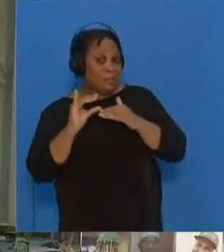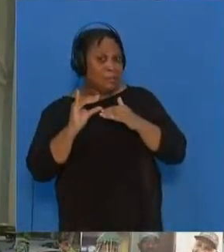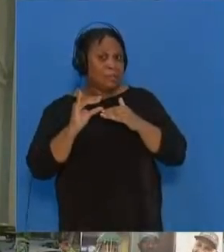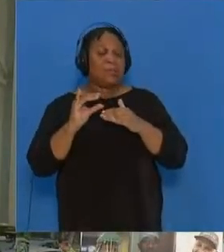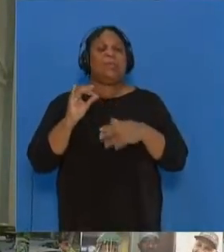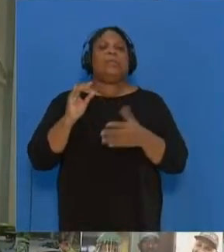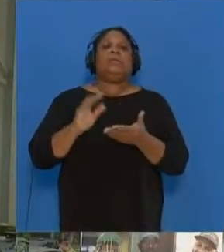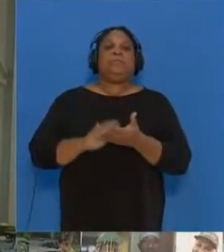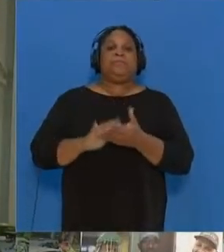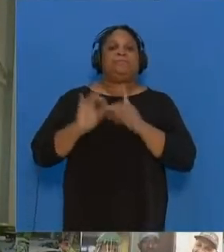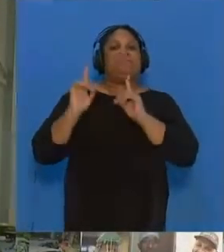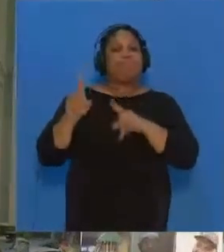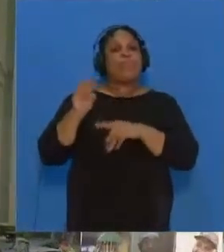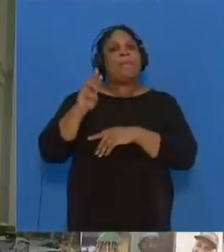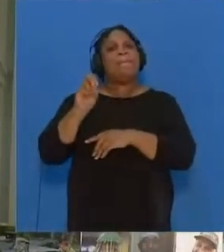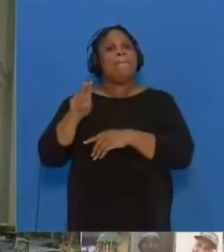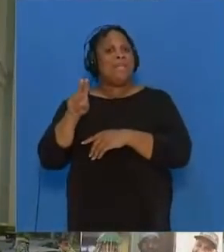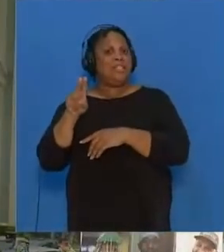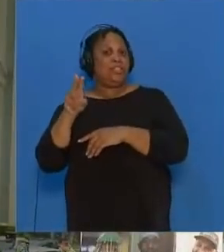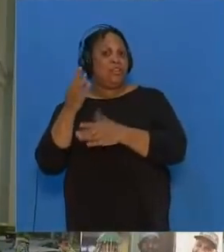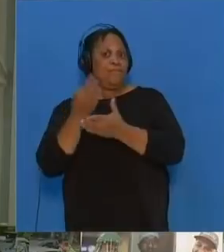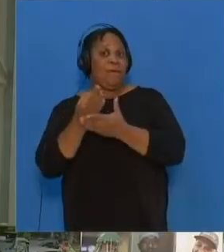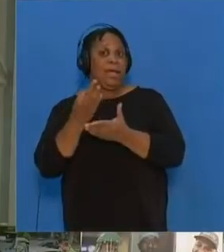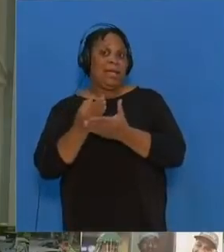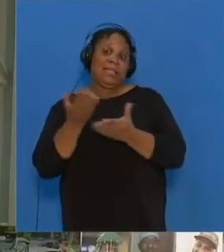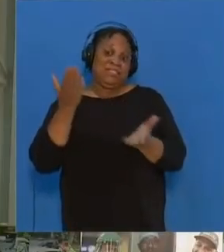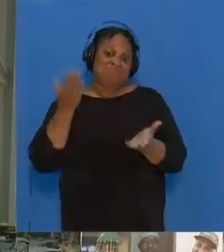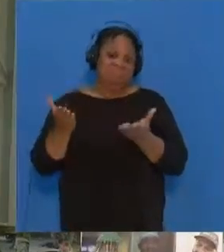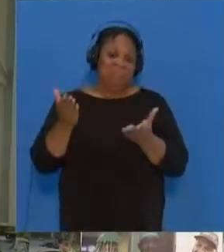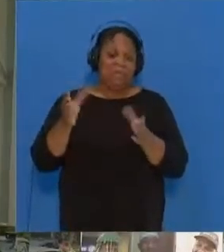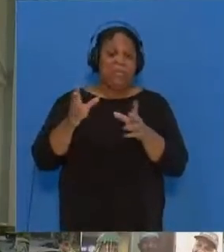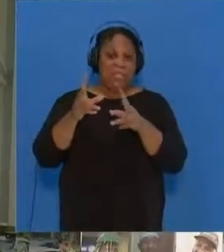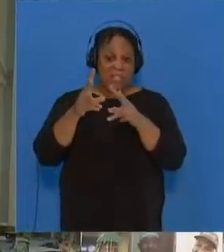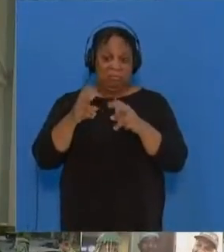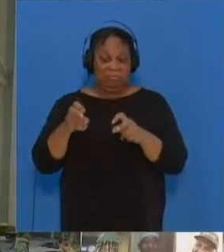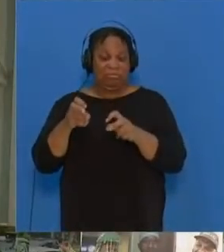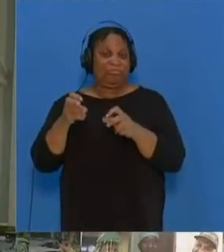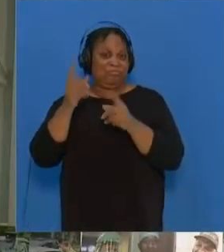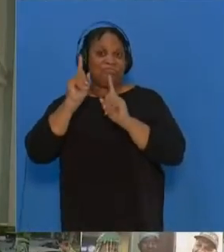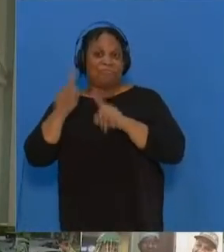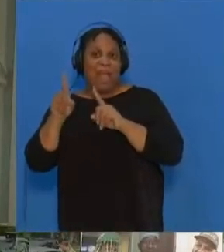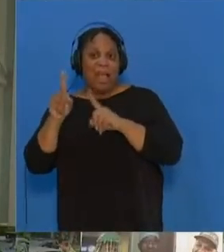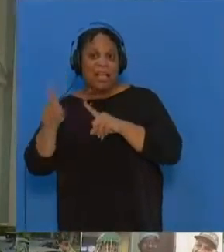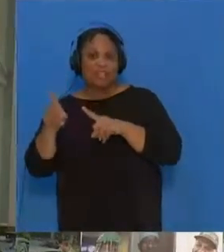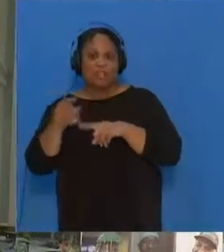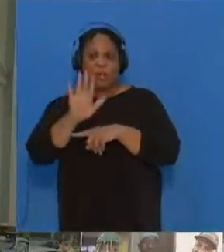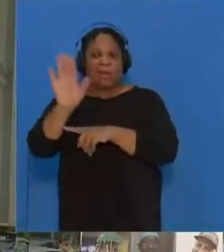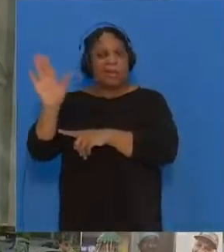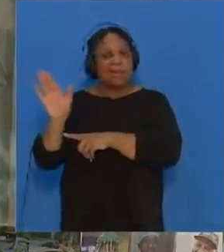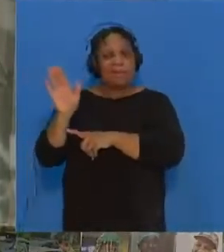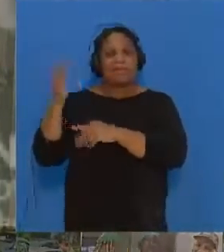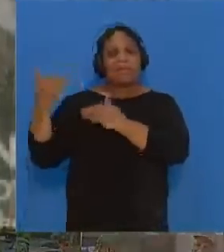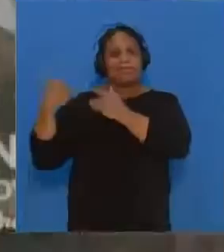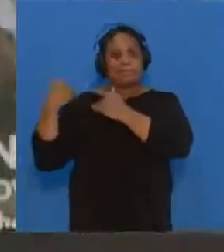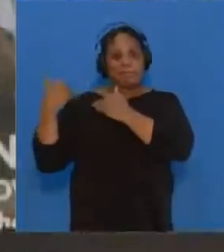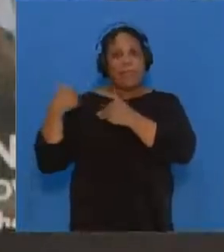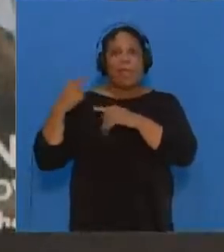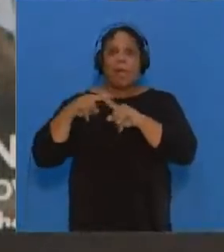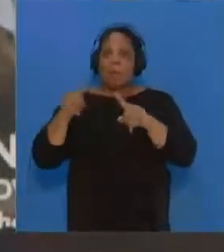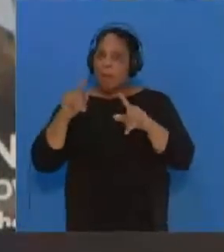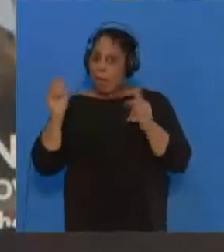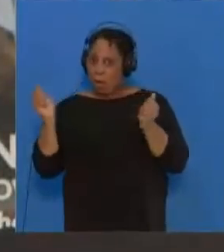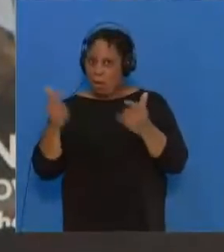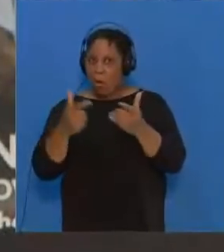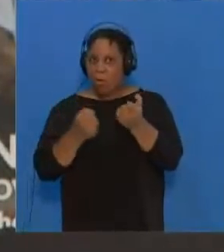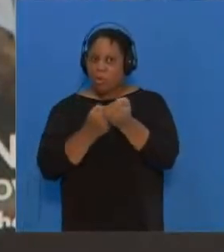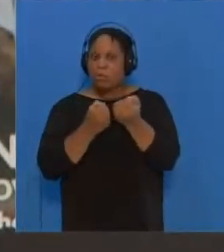will actually be here on Thursday, so he might be able to go into those items. Those are things that are certainly underneath his remit, but I would say that all possible support